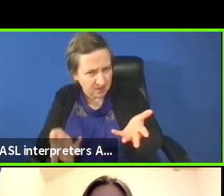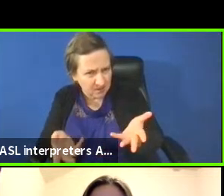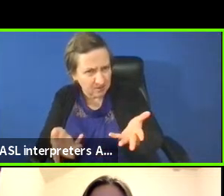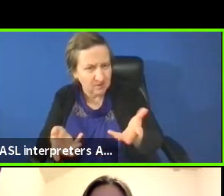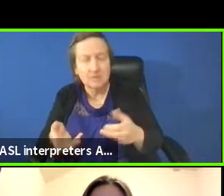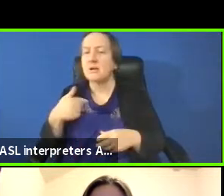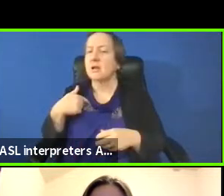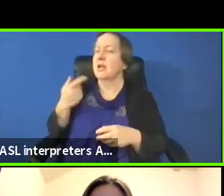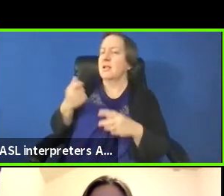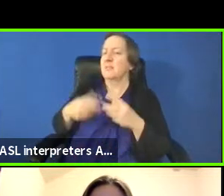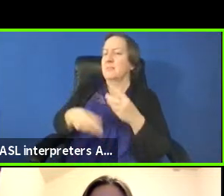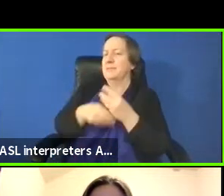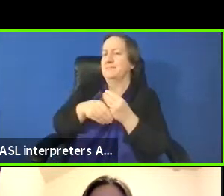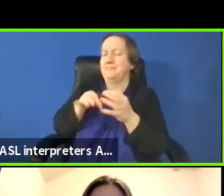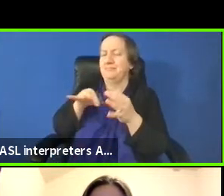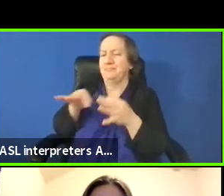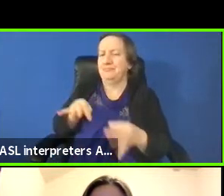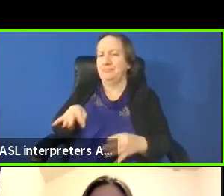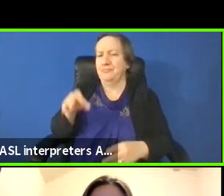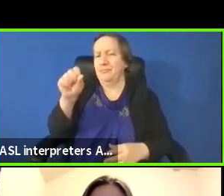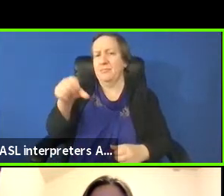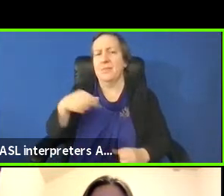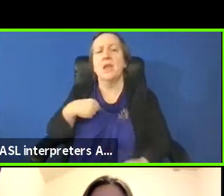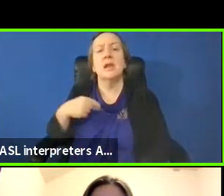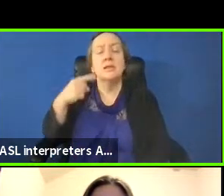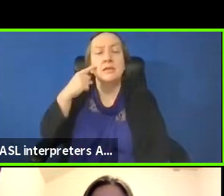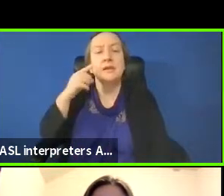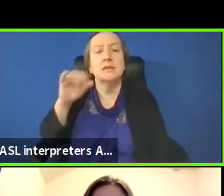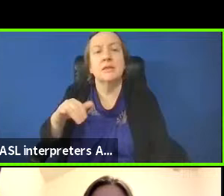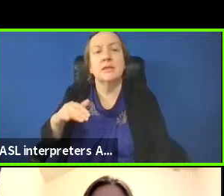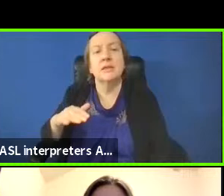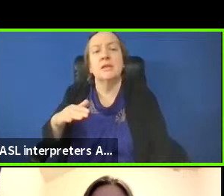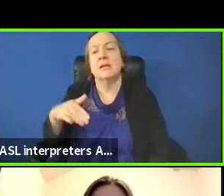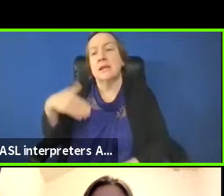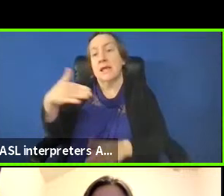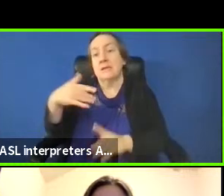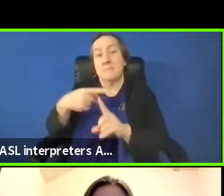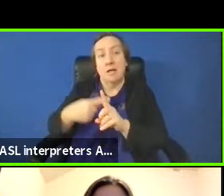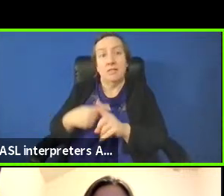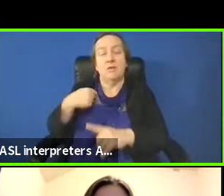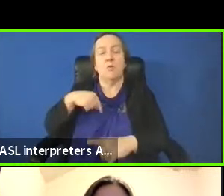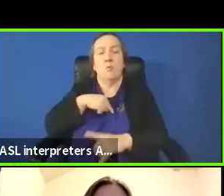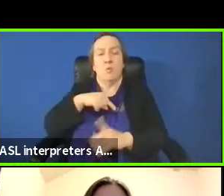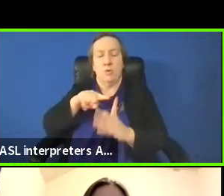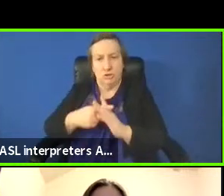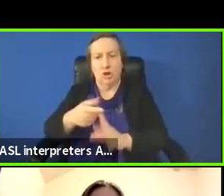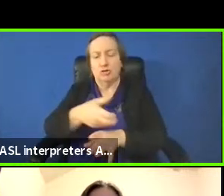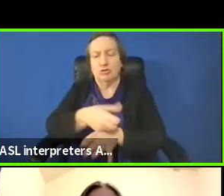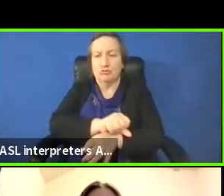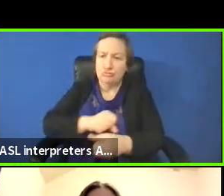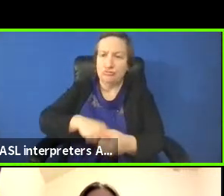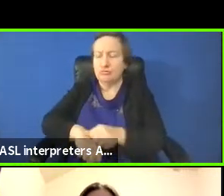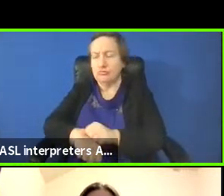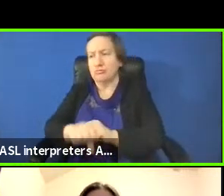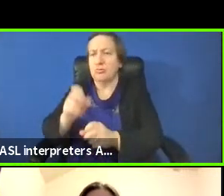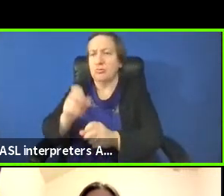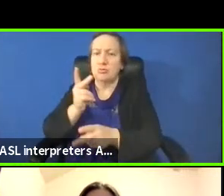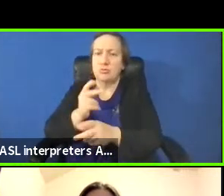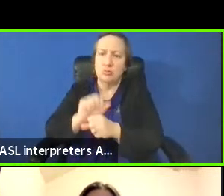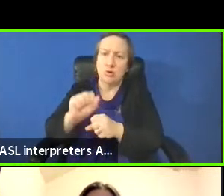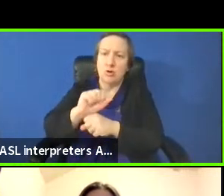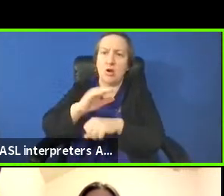a little commentary. So I think next month, when we start to roll up our sleeves on the key performance